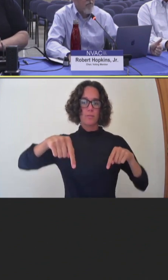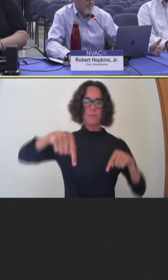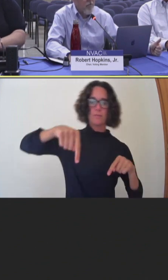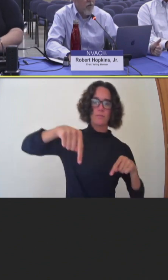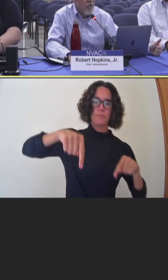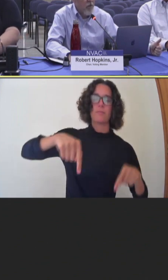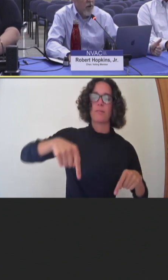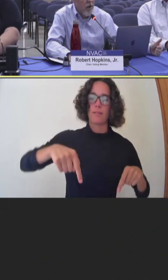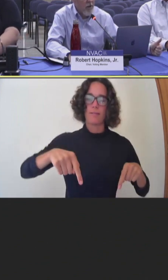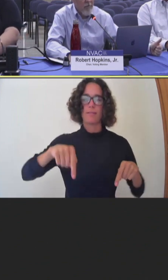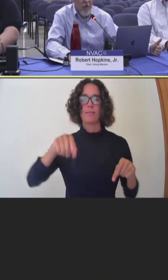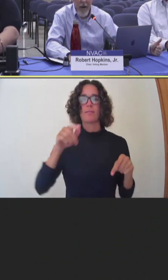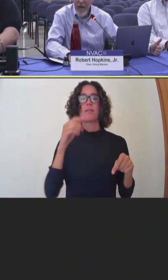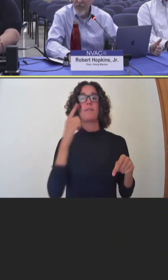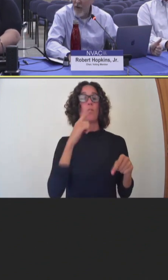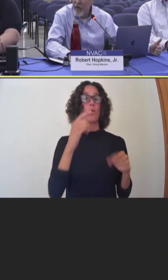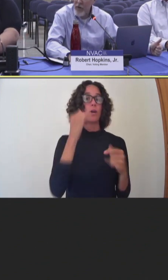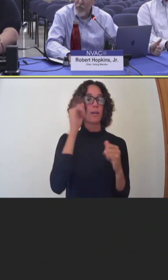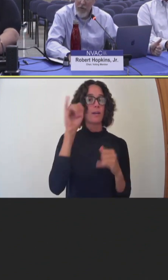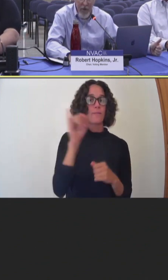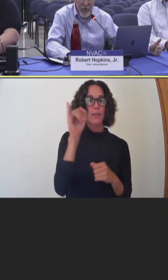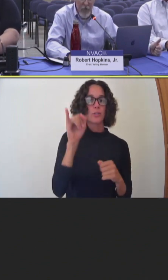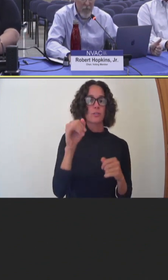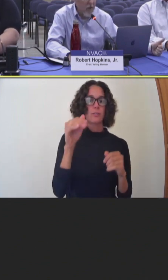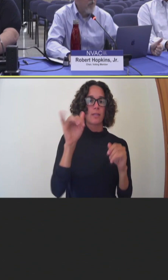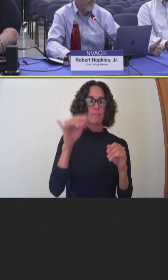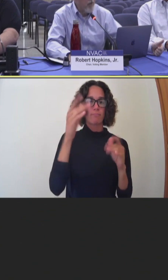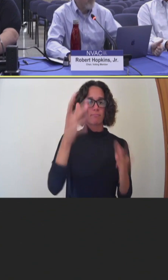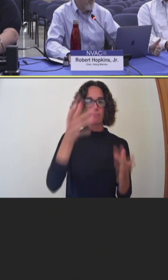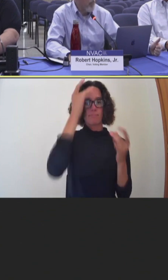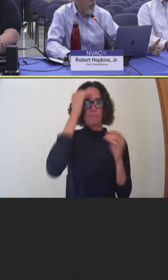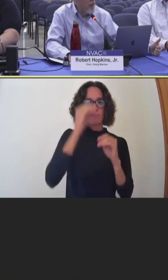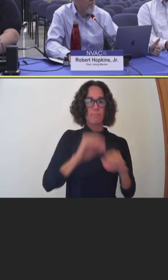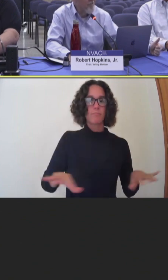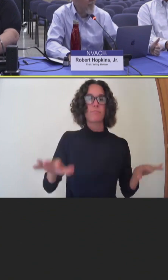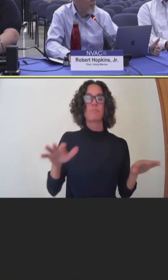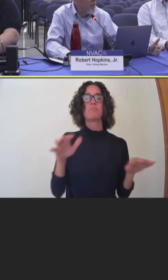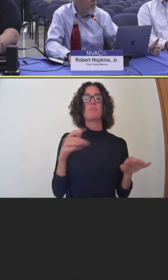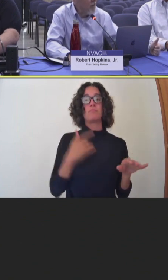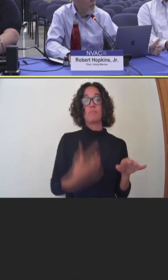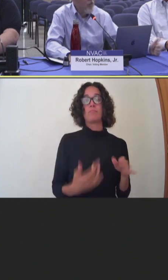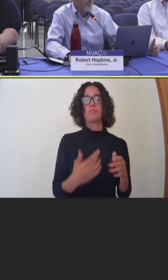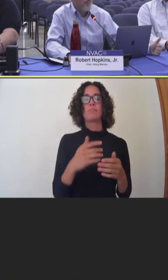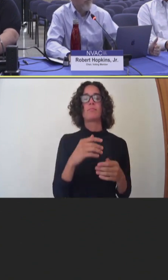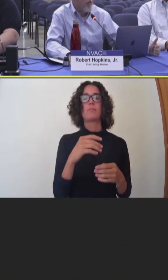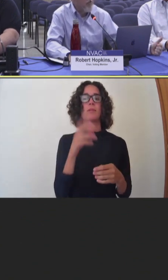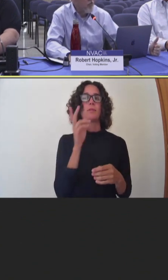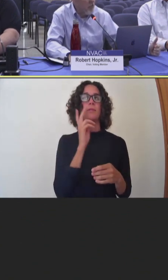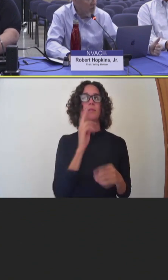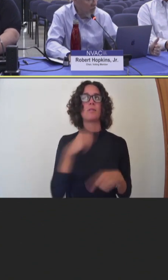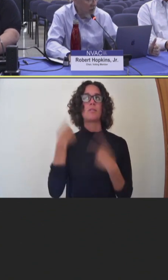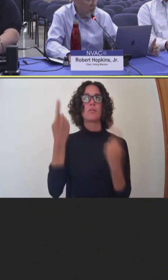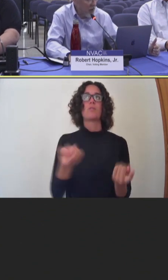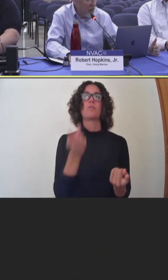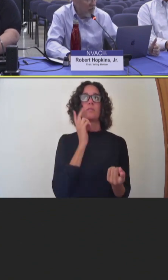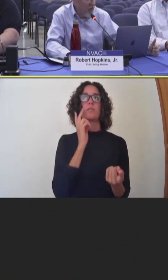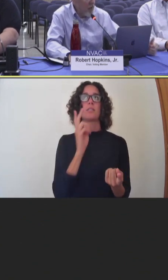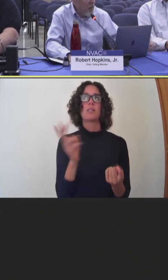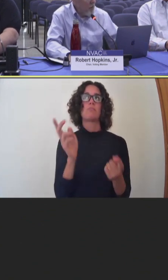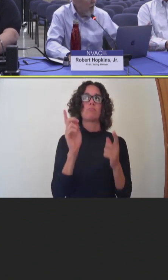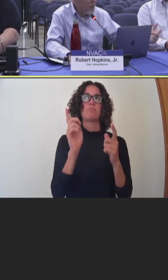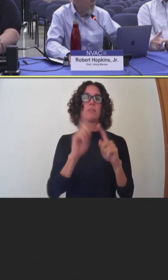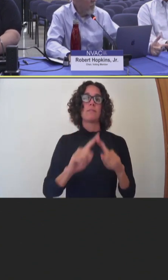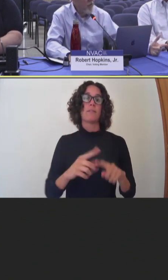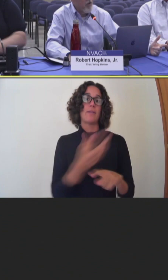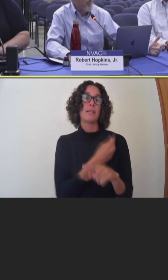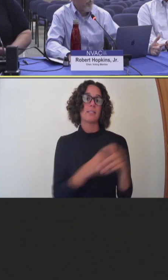vaccines. Looking at the last 5 years, we've had tremendous steps forward in traditional infectious disease vaccines.